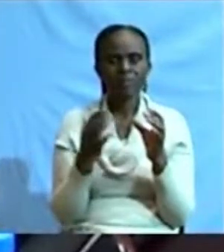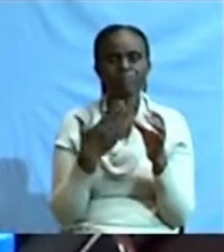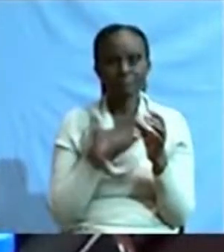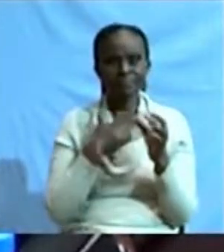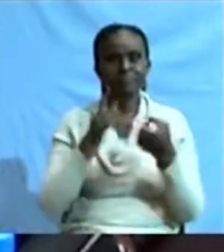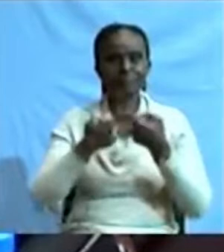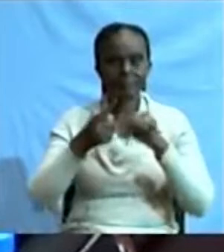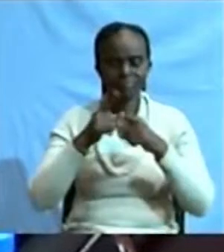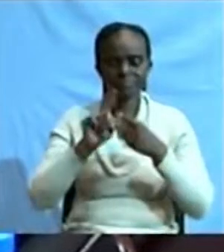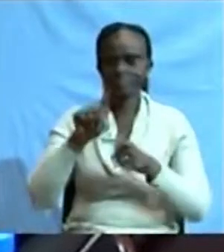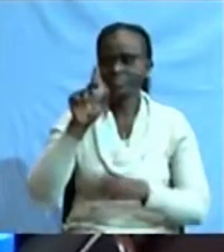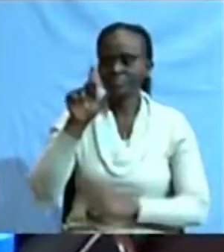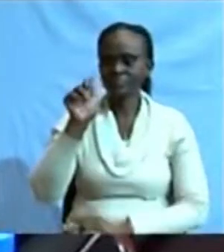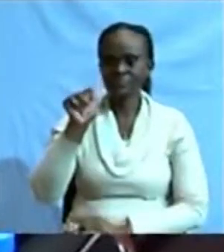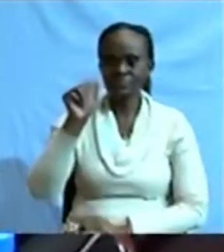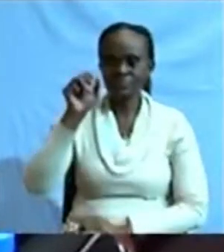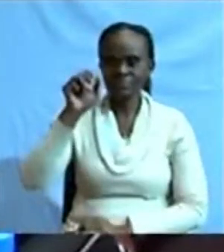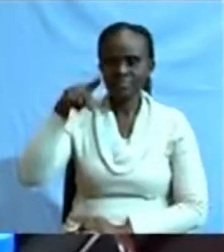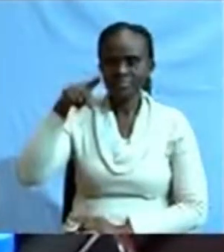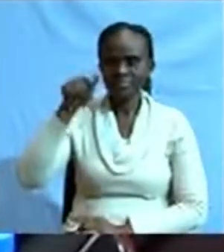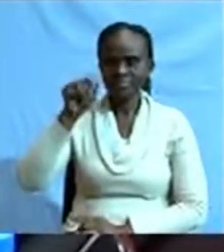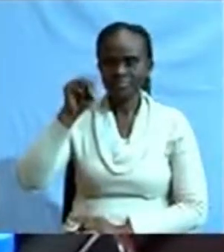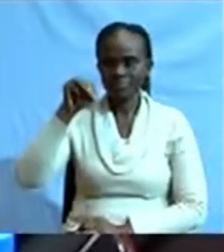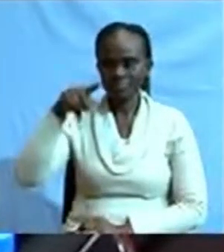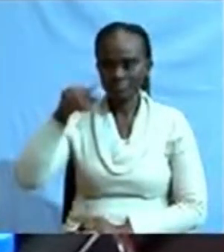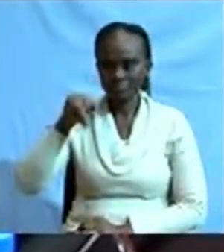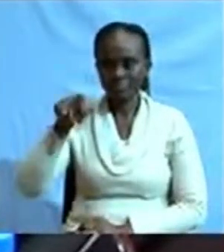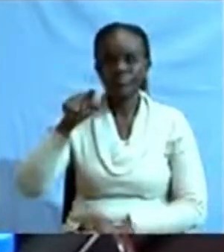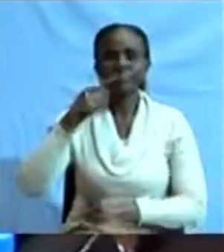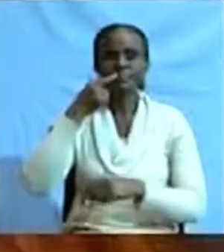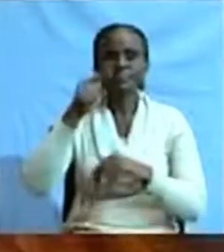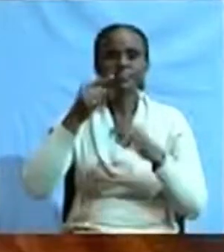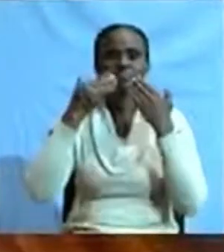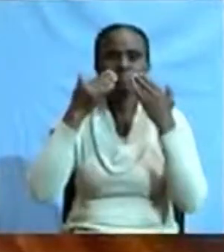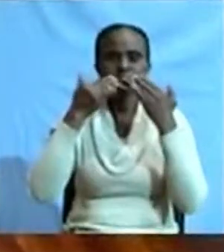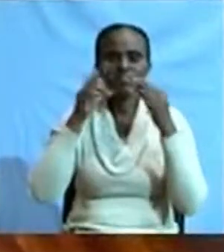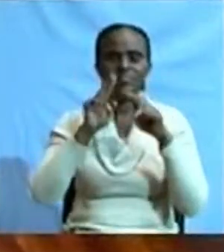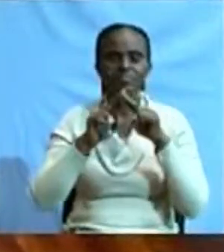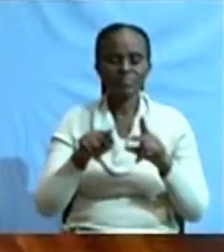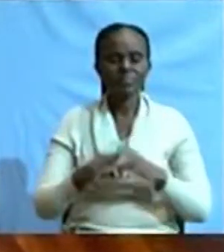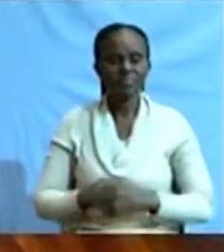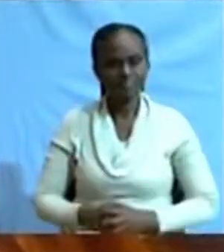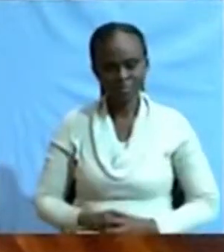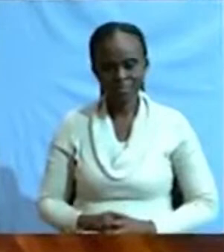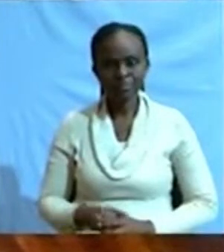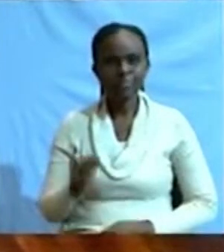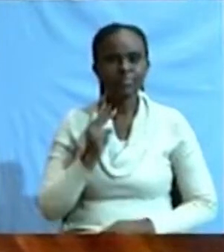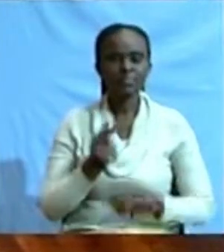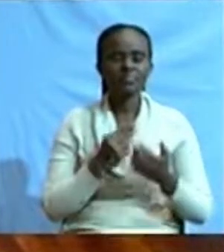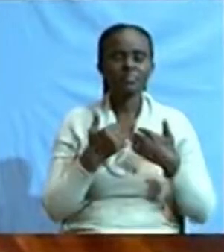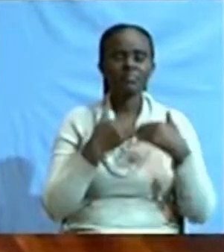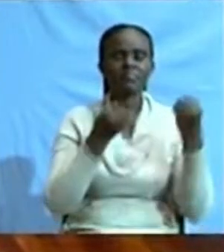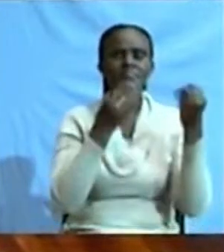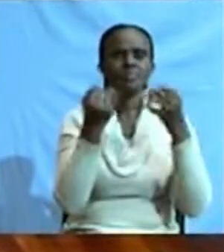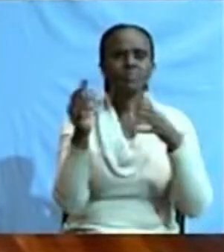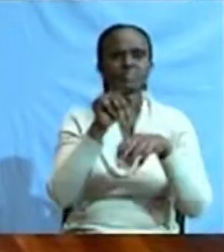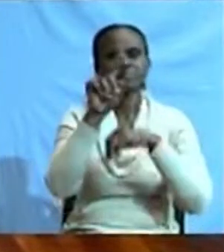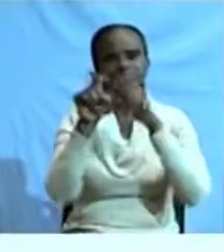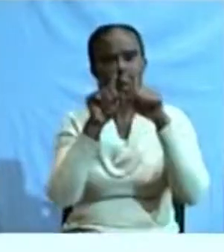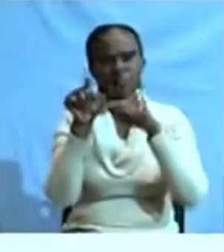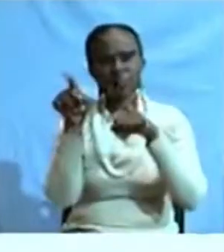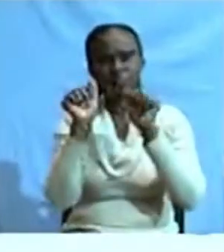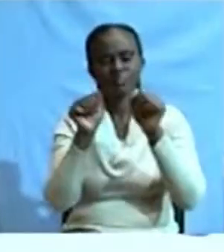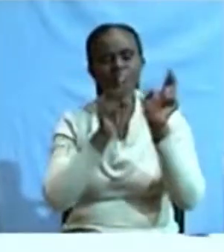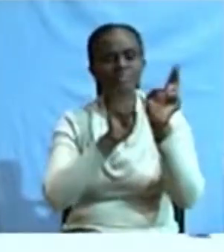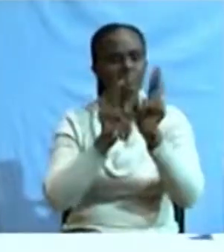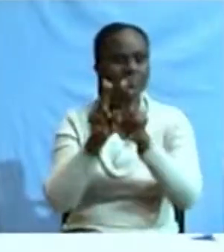colleague Mr. Kapampi indicated? Thank you, Chairperson. Thank you. I think we have quite some questions now. You may have to answer